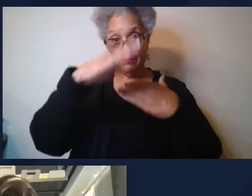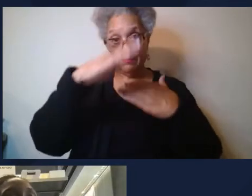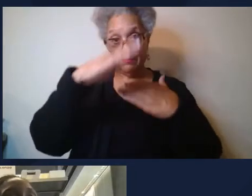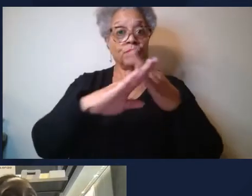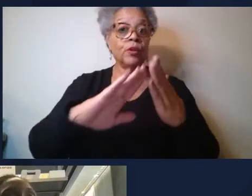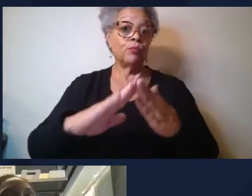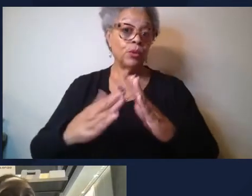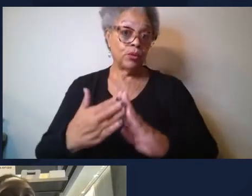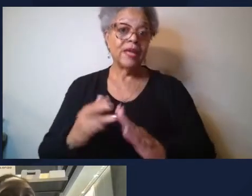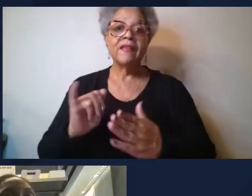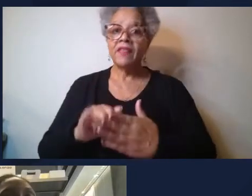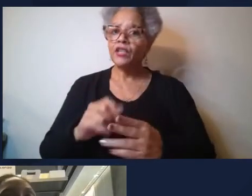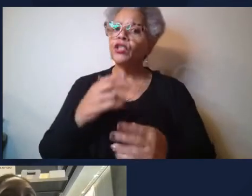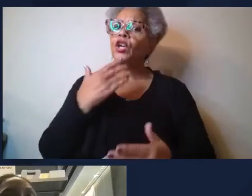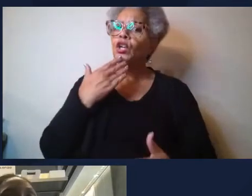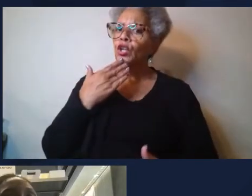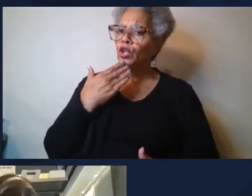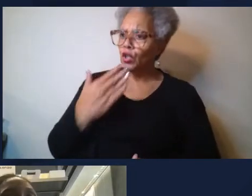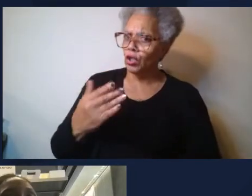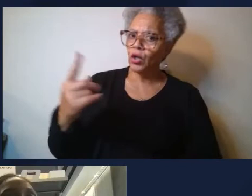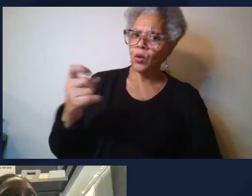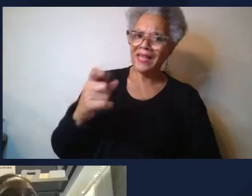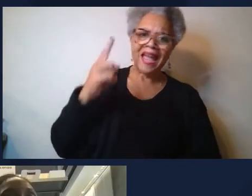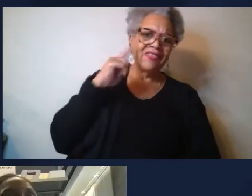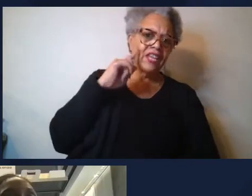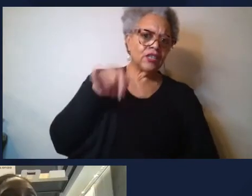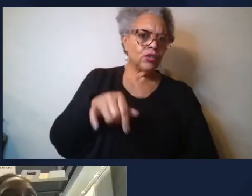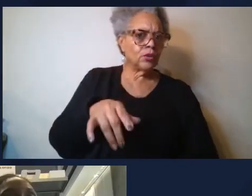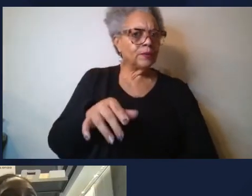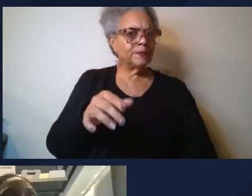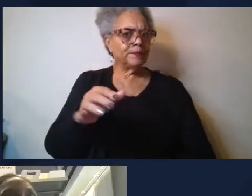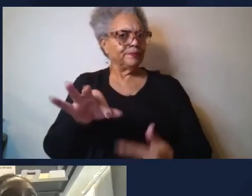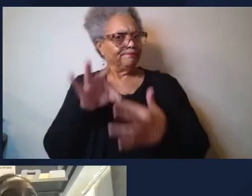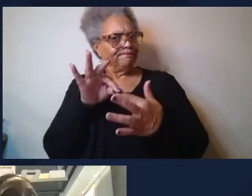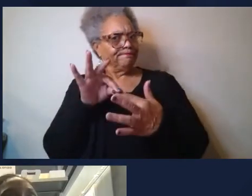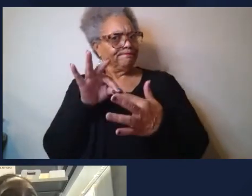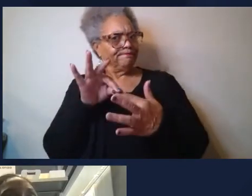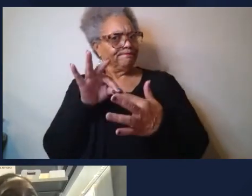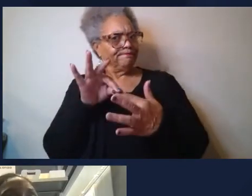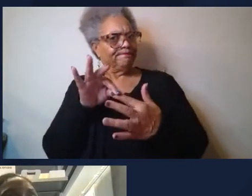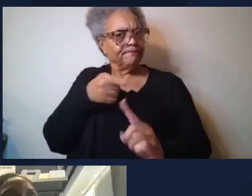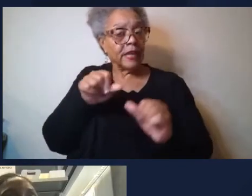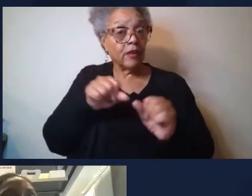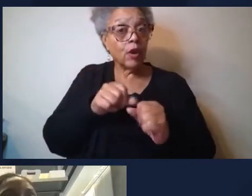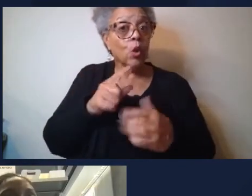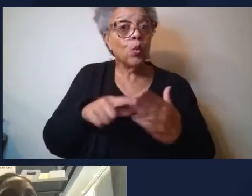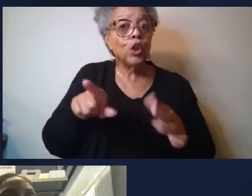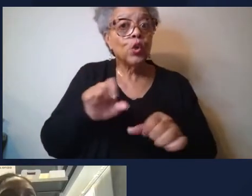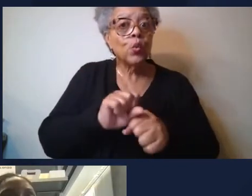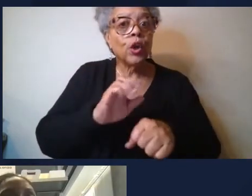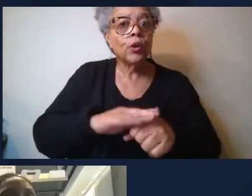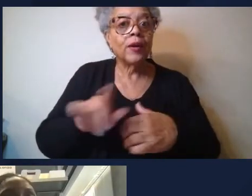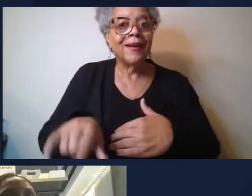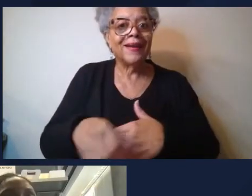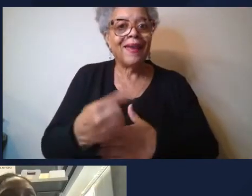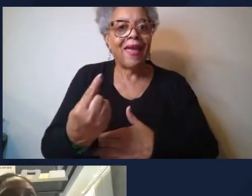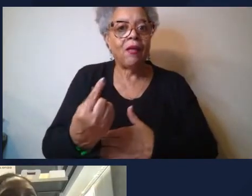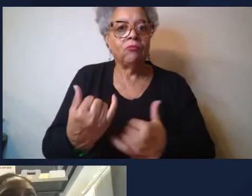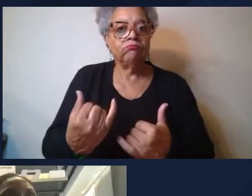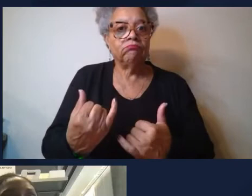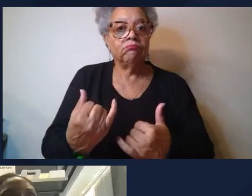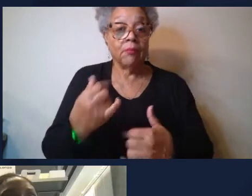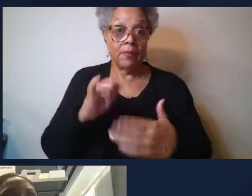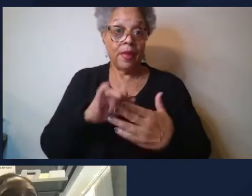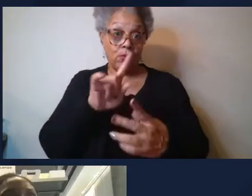that's a good question. I think your niche area, what's the topic you're working on right now, right? That could be the niche area you start talking